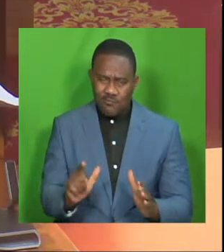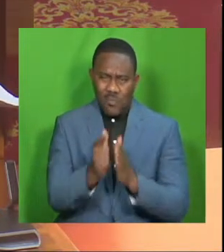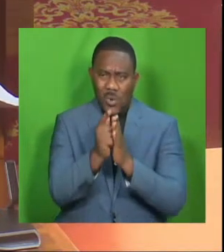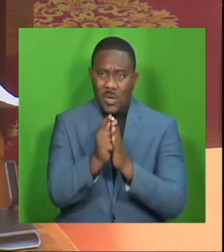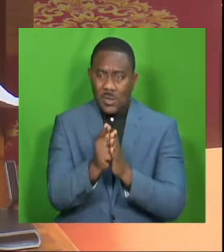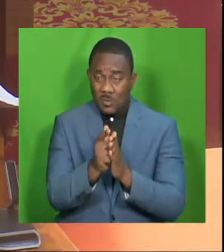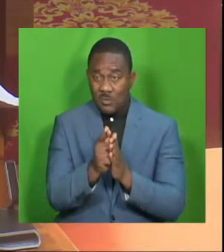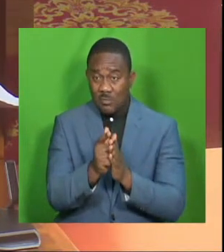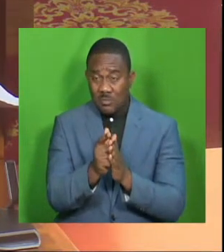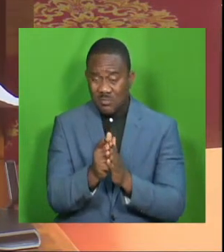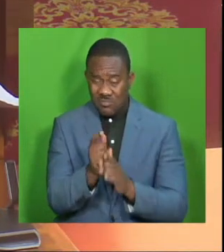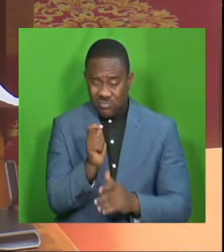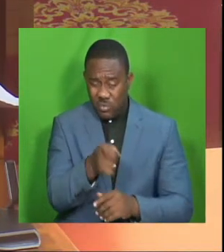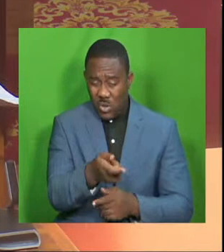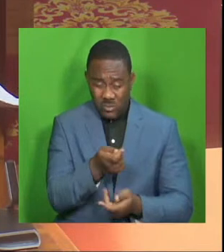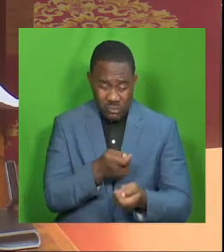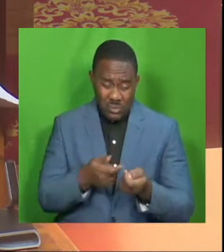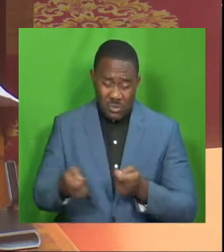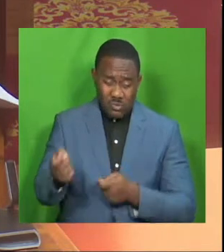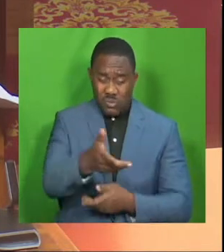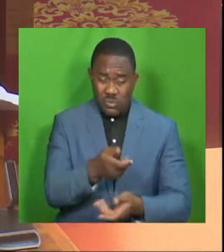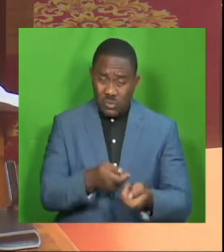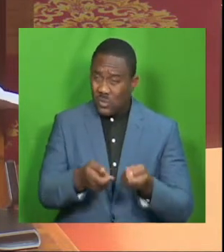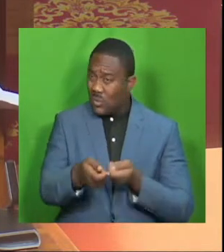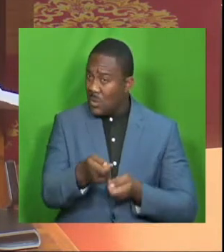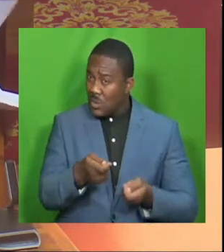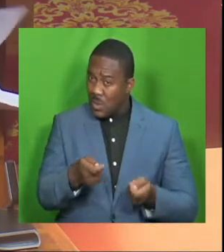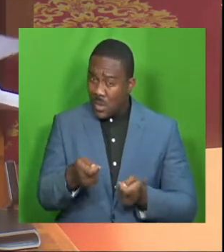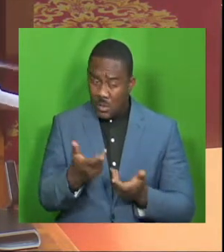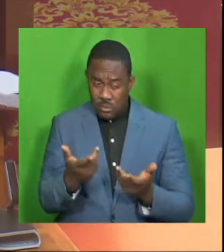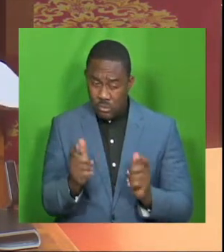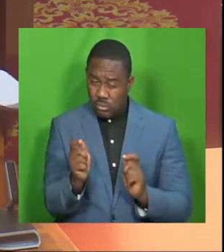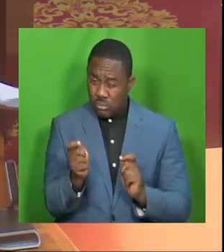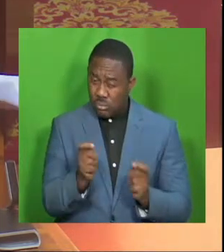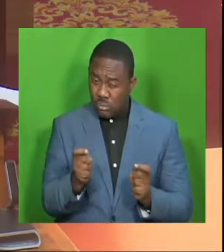unreported, unregulated fishing.